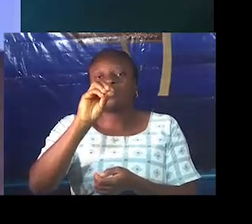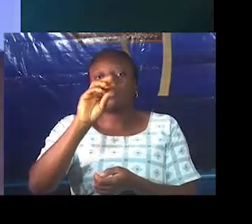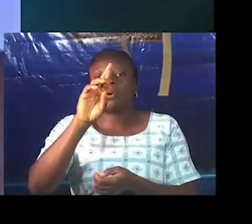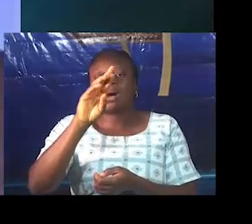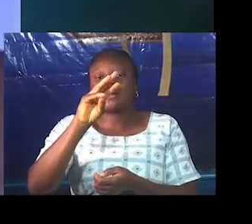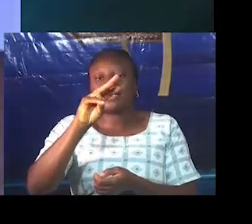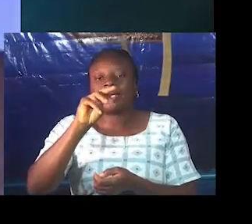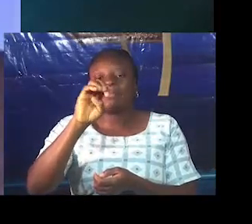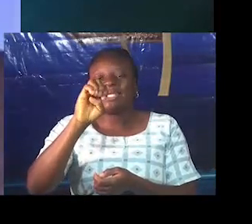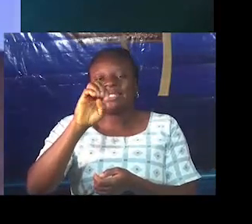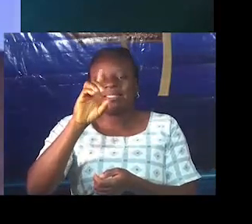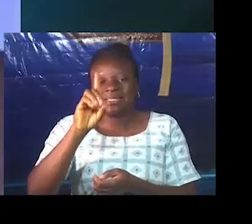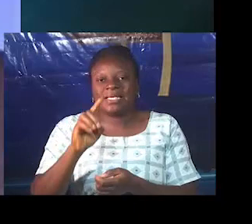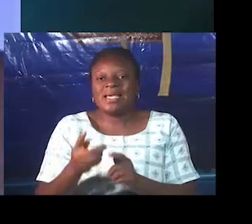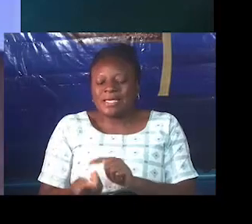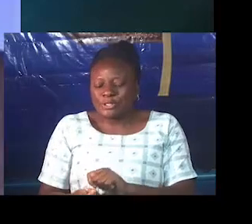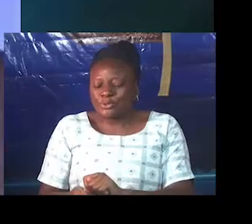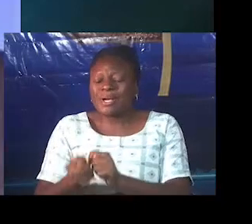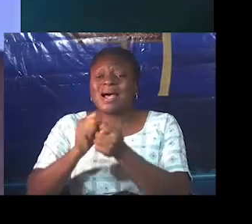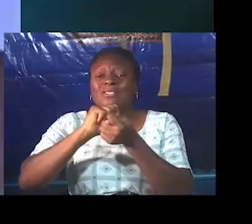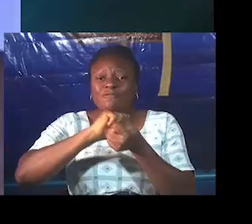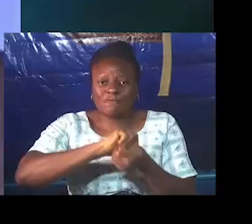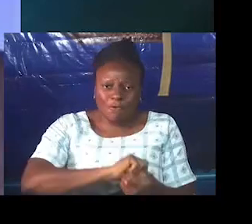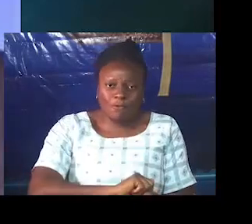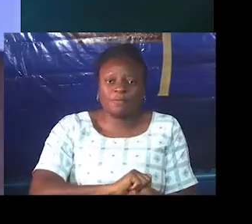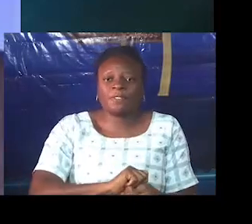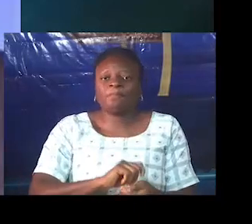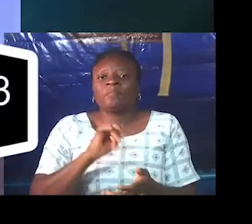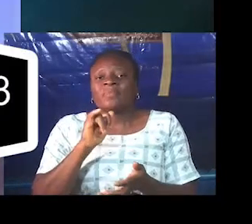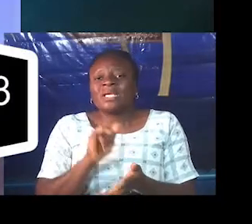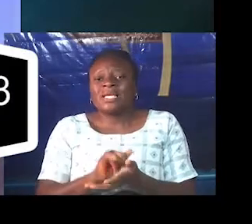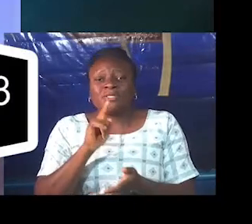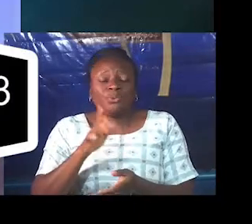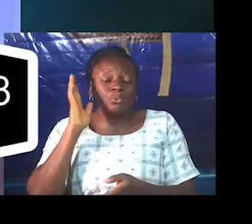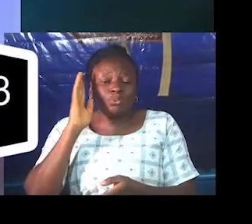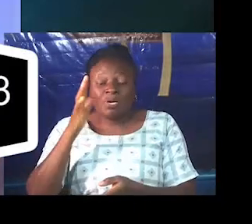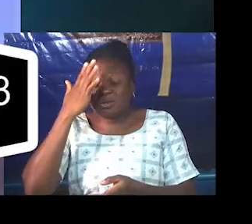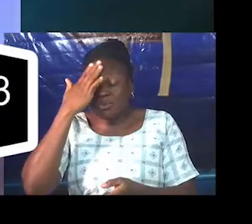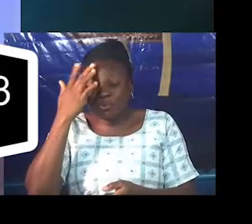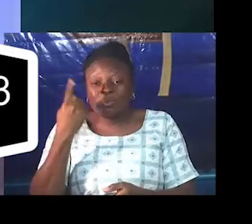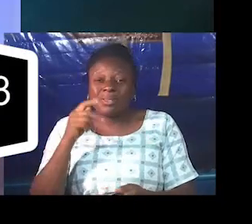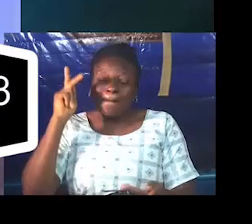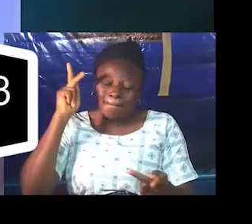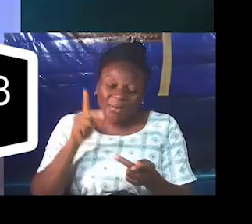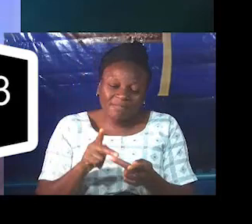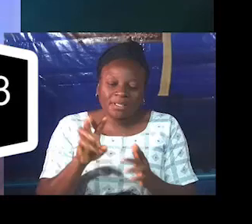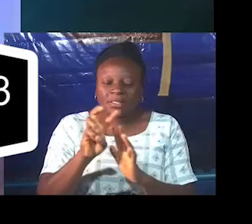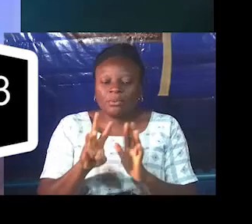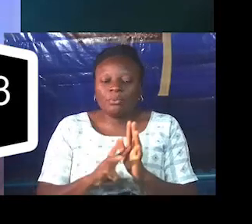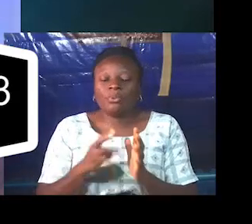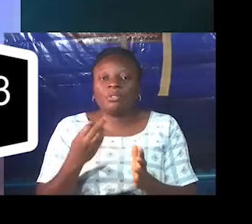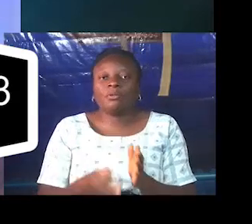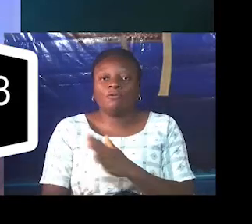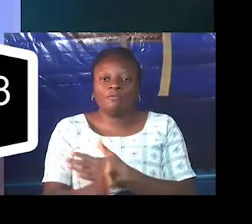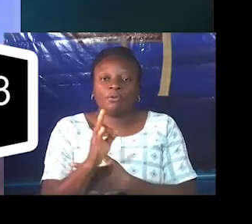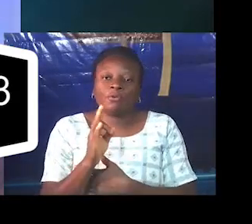and perfect will of God. Now, looking at the passage we have read, we're going to try to